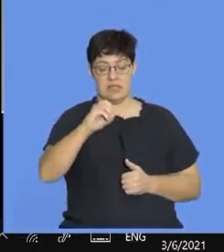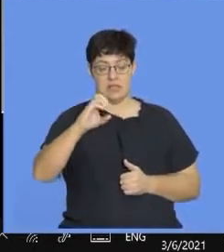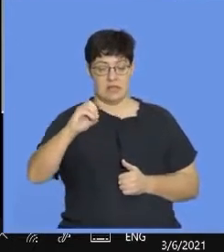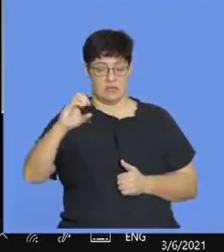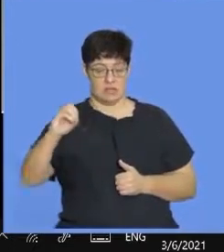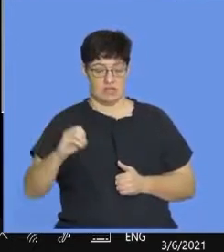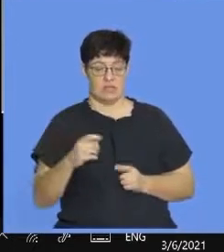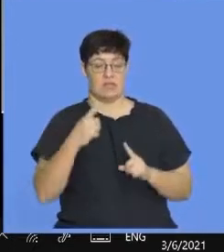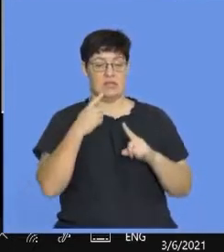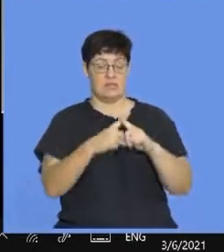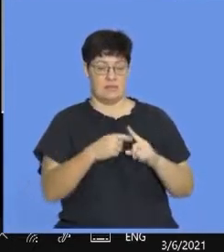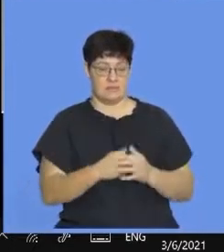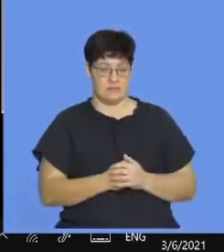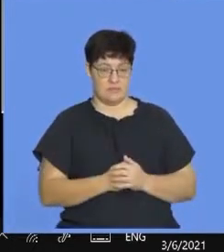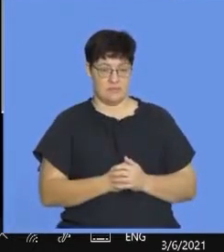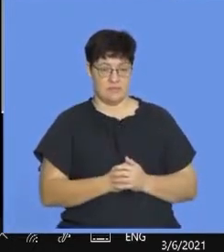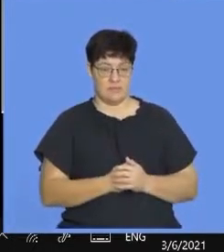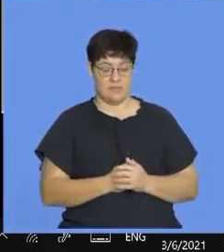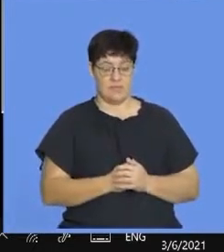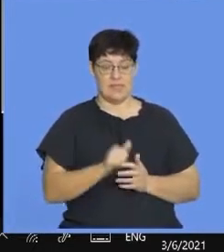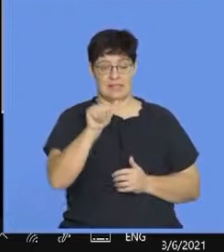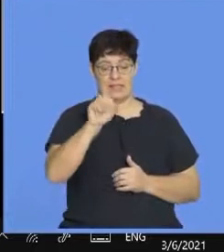times your 60%,